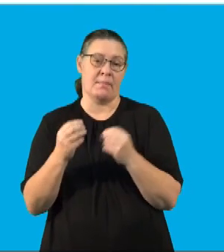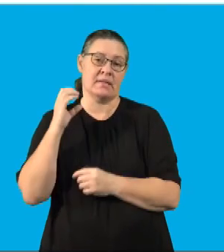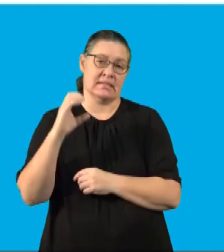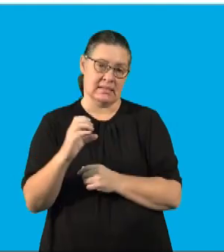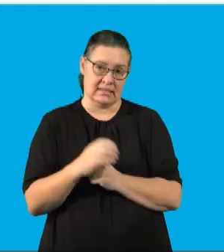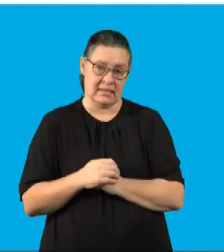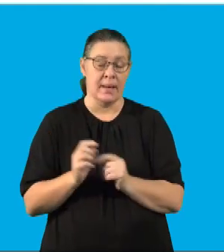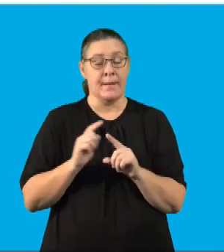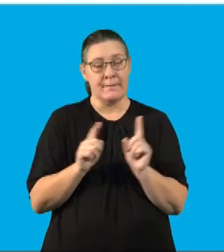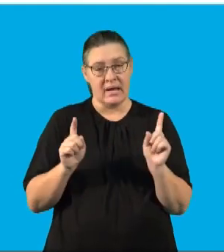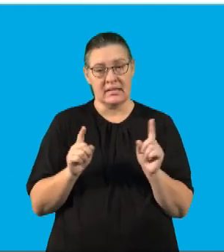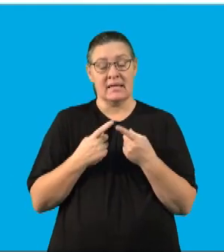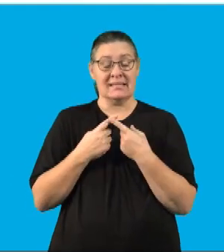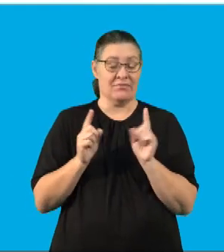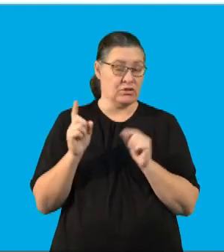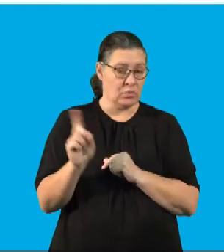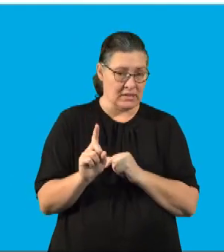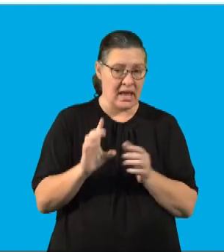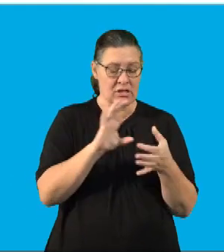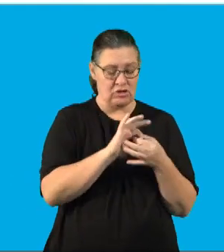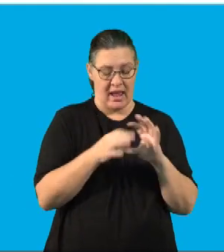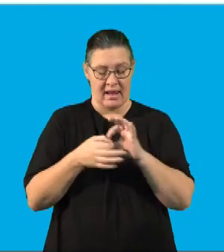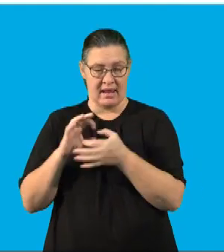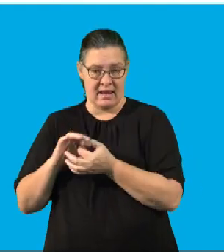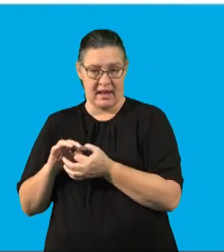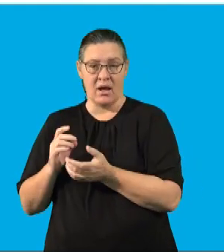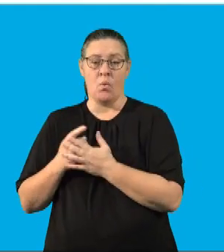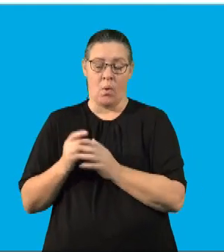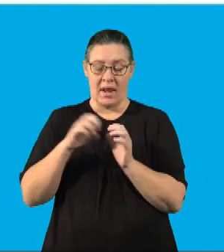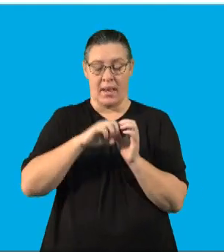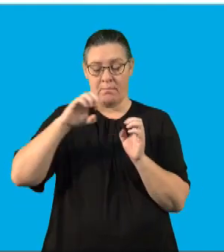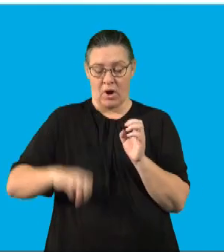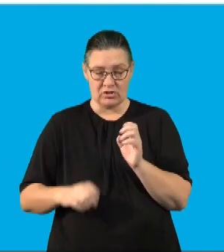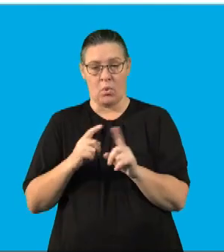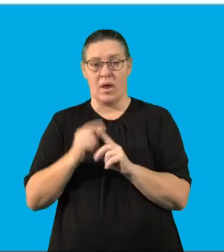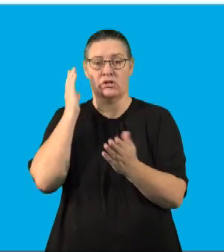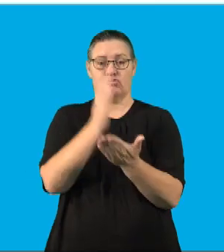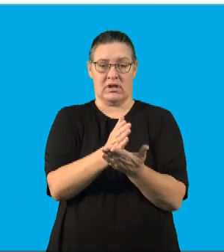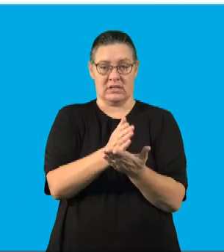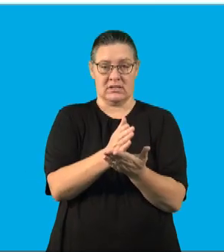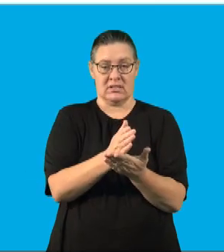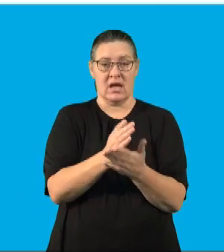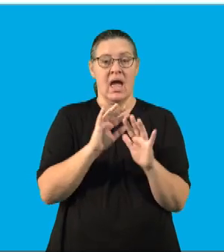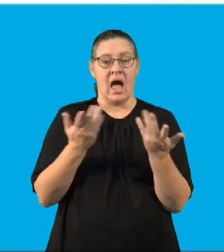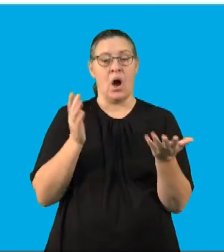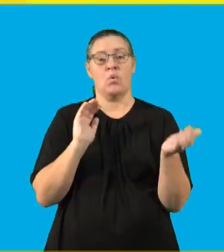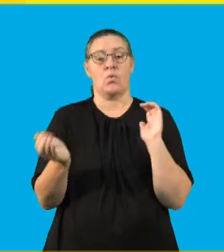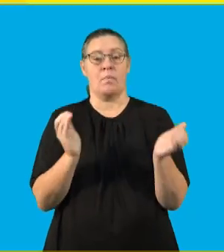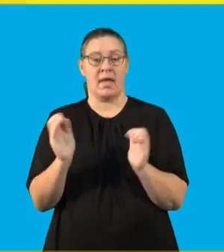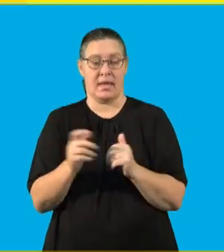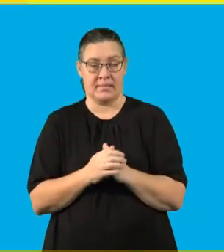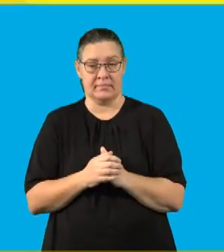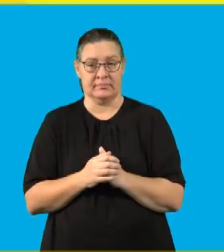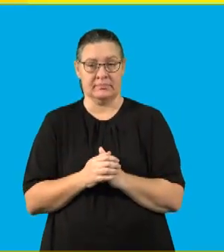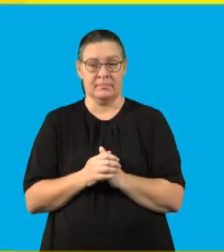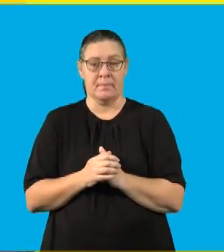number of carbon atoms. However, the difference is in the chain length, that one it is branched and the other one is straight. So how do we then